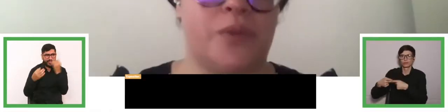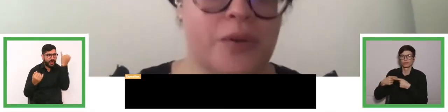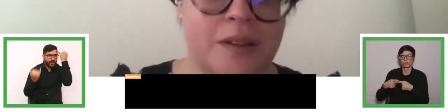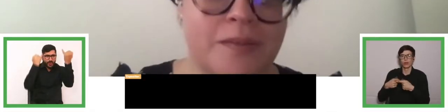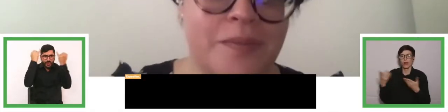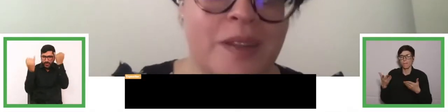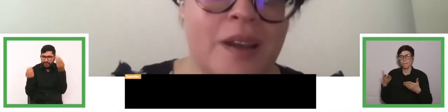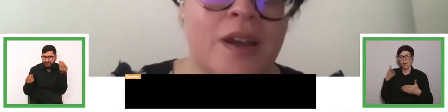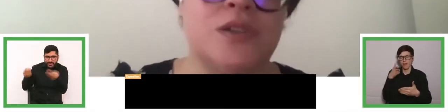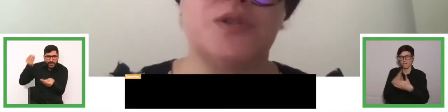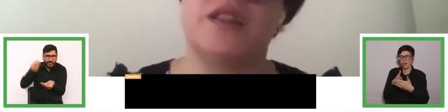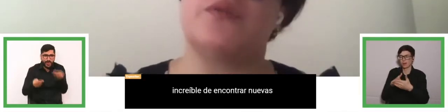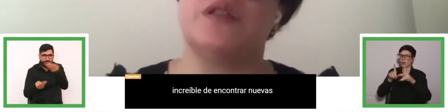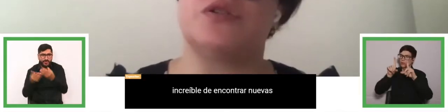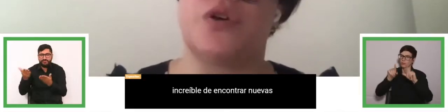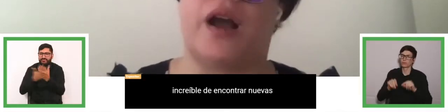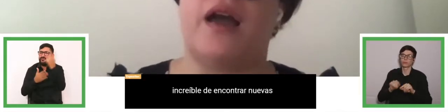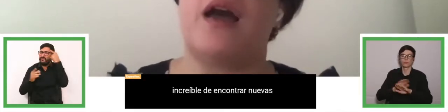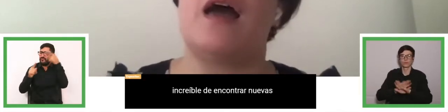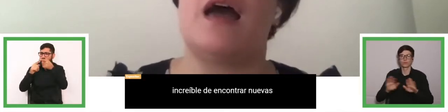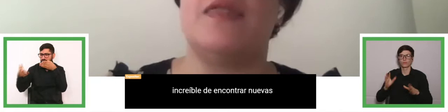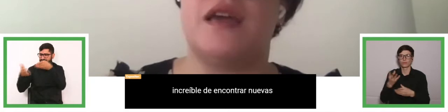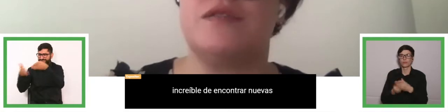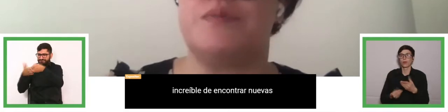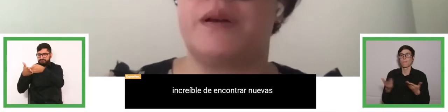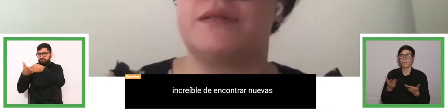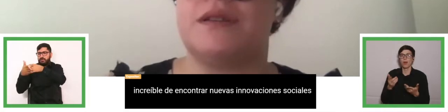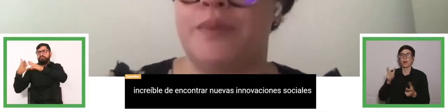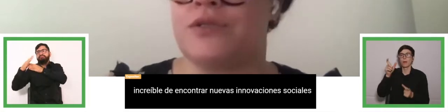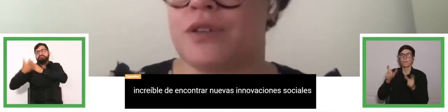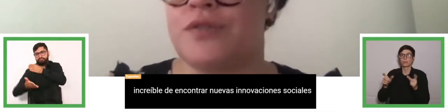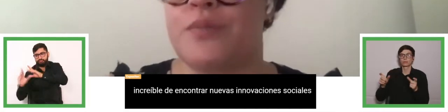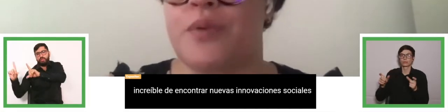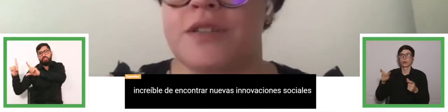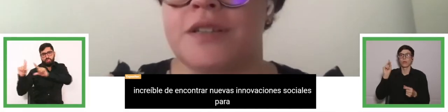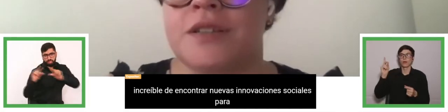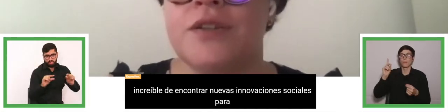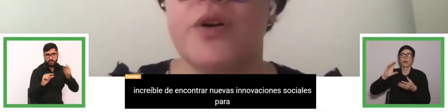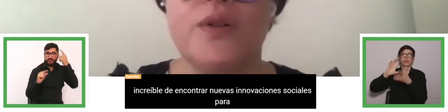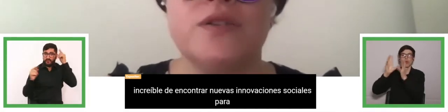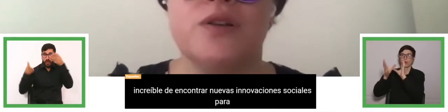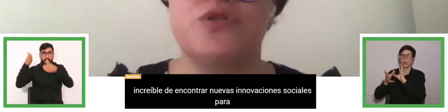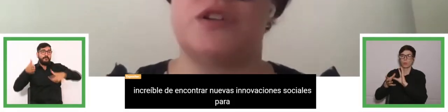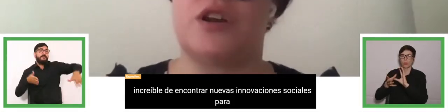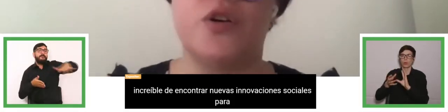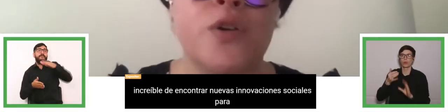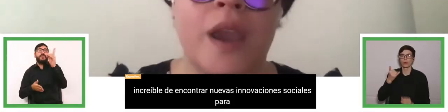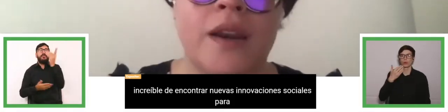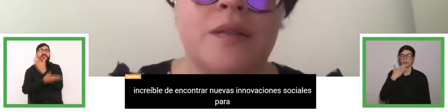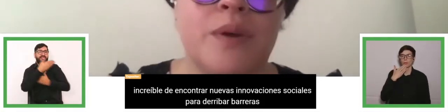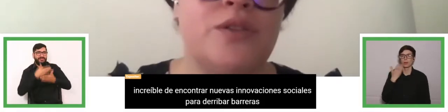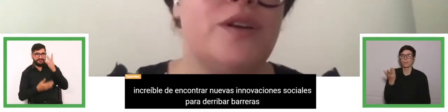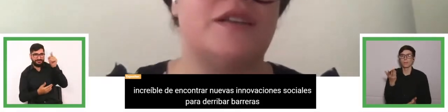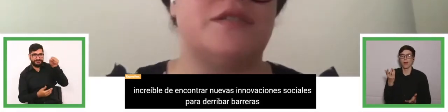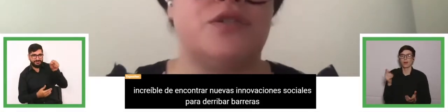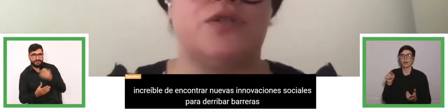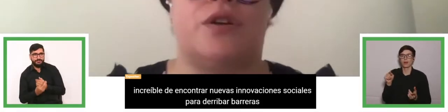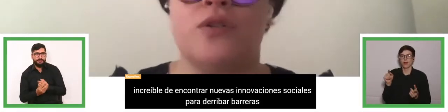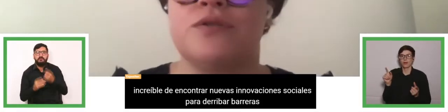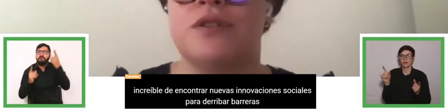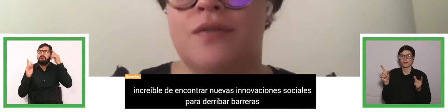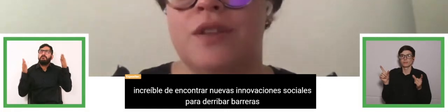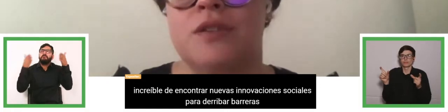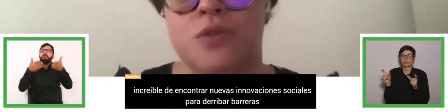with disabilities around the world. Together with Ashoka and the Impact Transfer Project, not only solutions are co-created, but